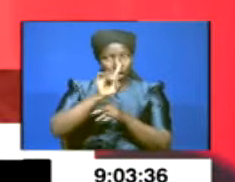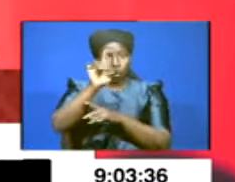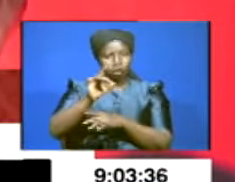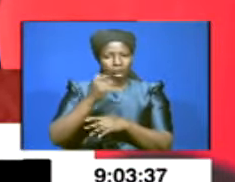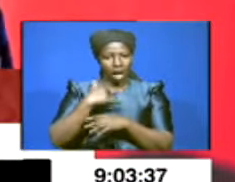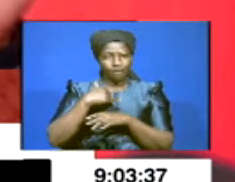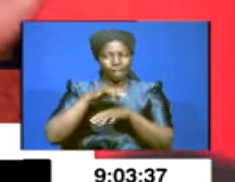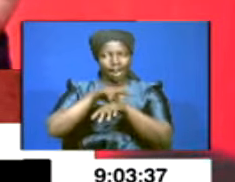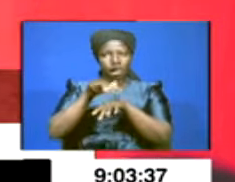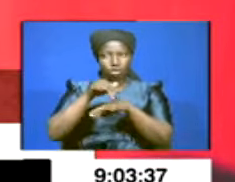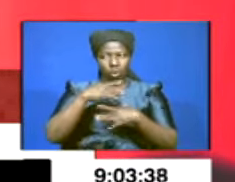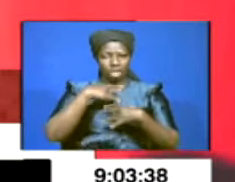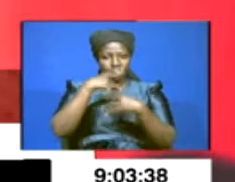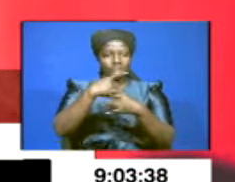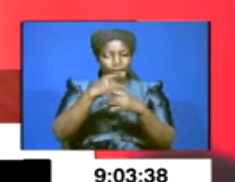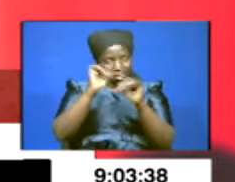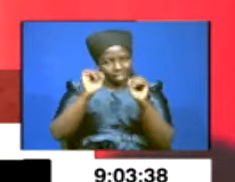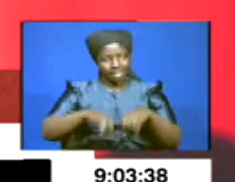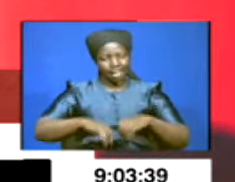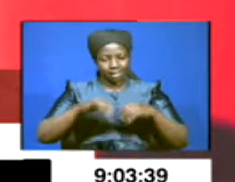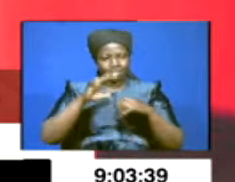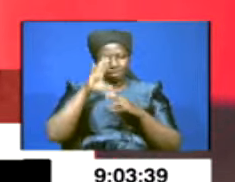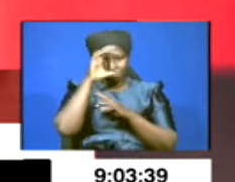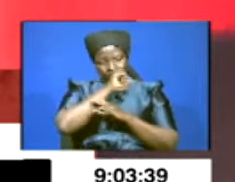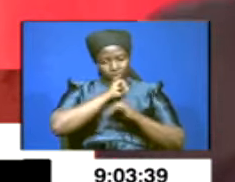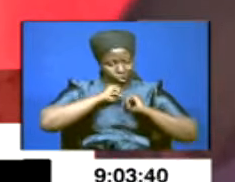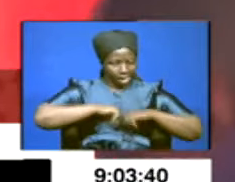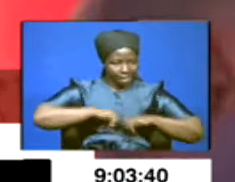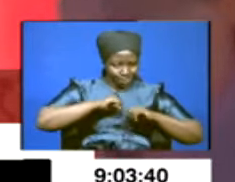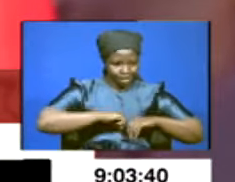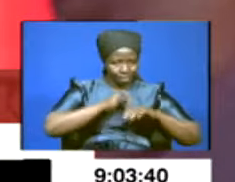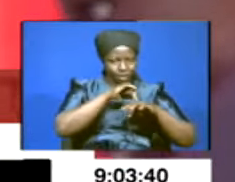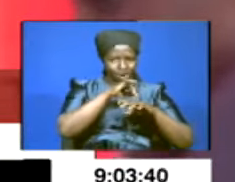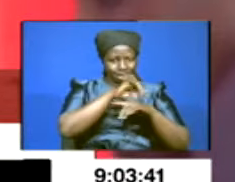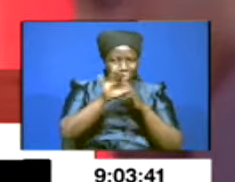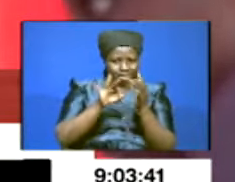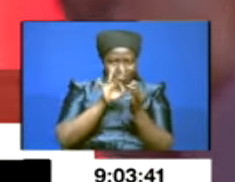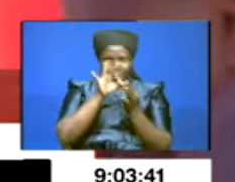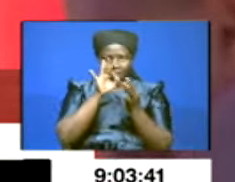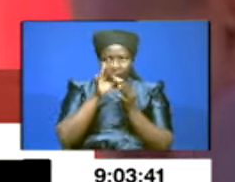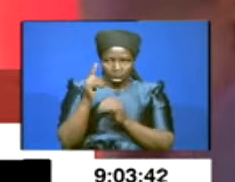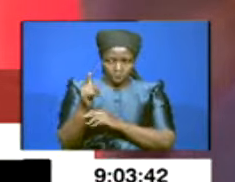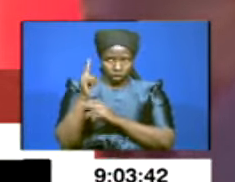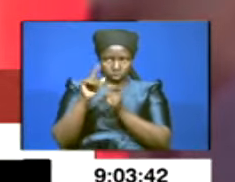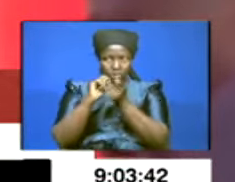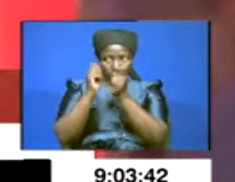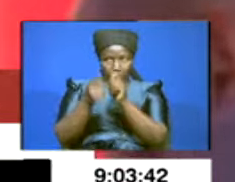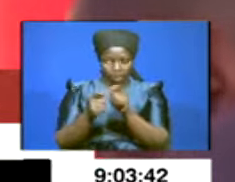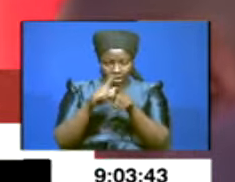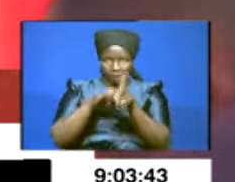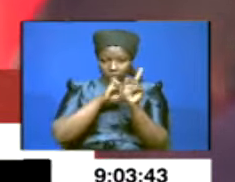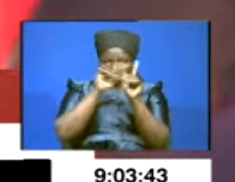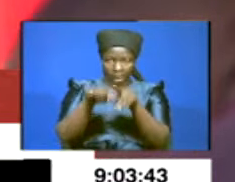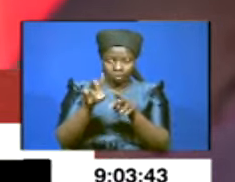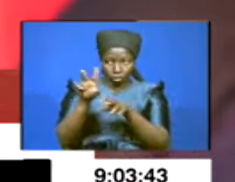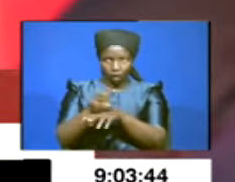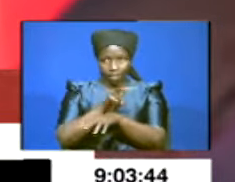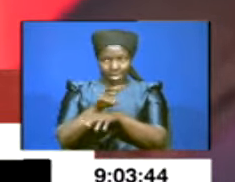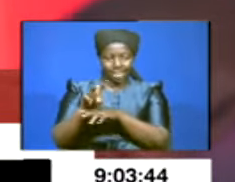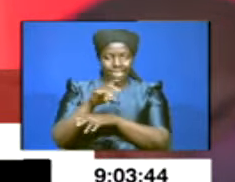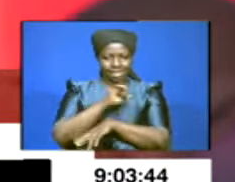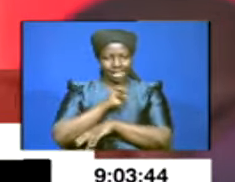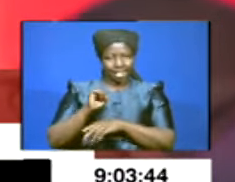legislation and say this and that, that cannot be originated at the Senate. When it comes to oversight, the Senate